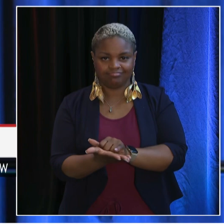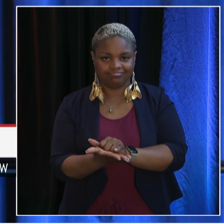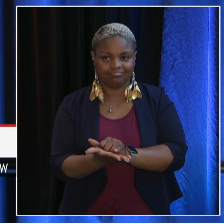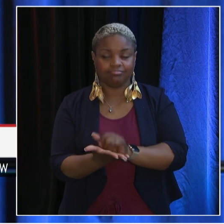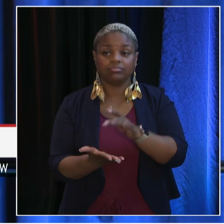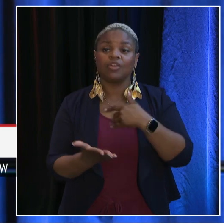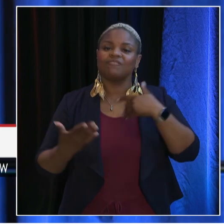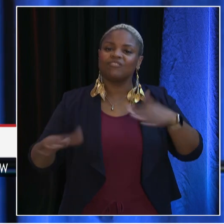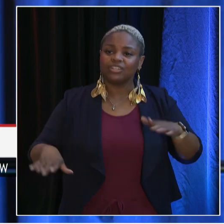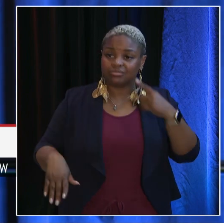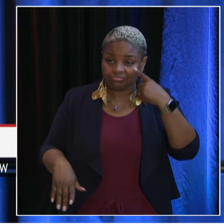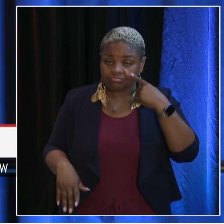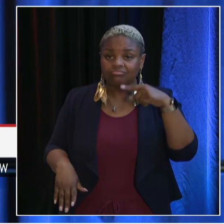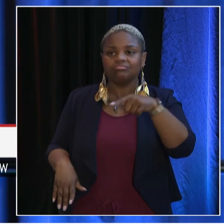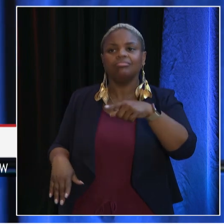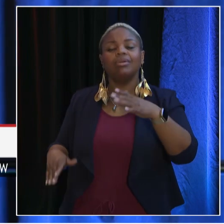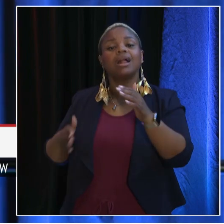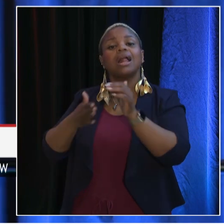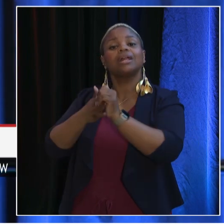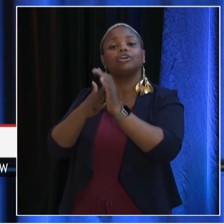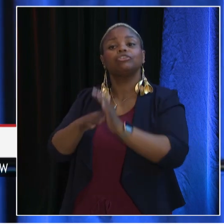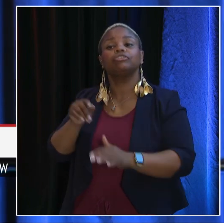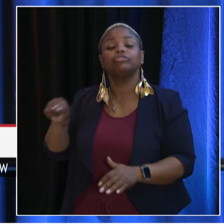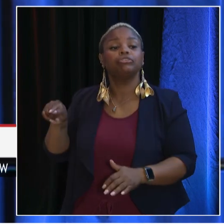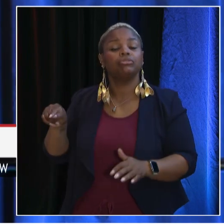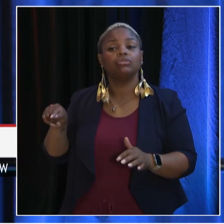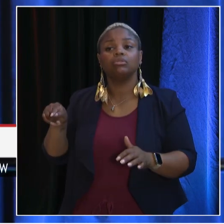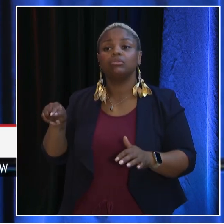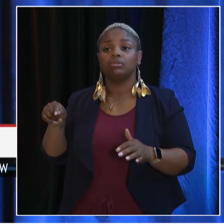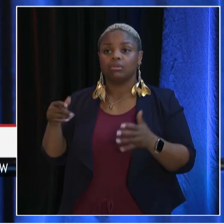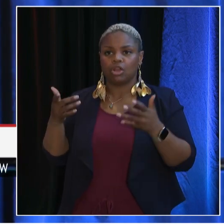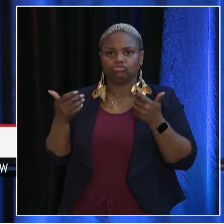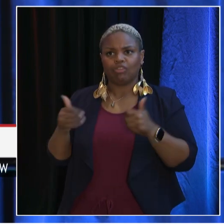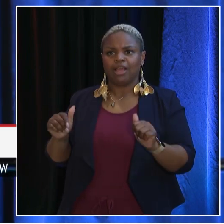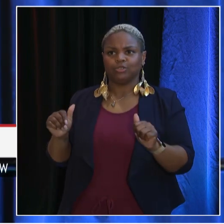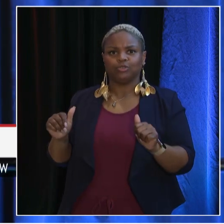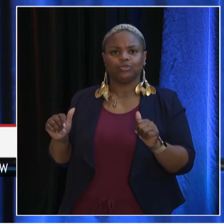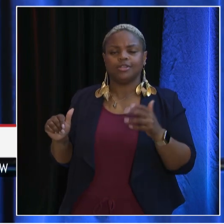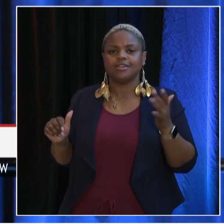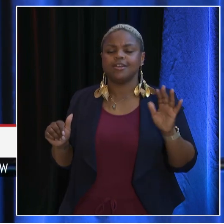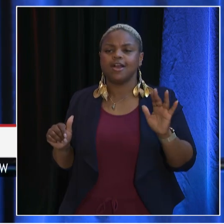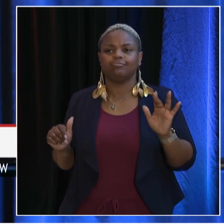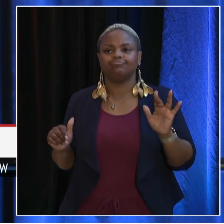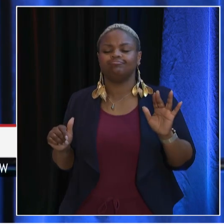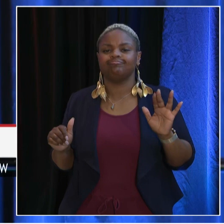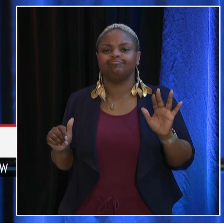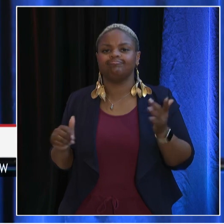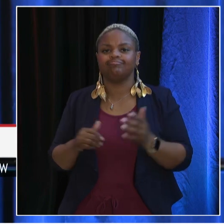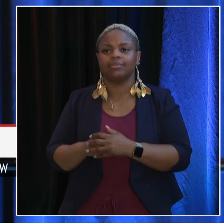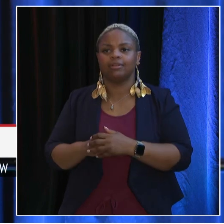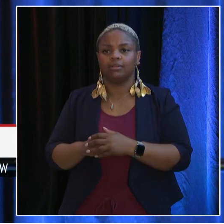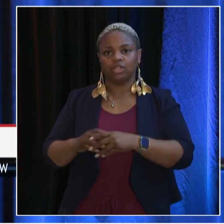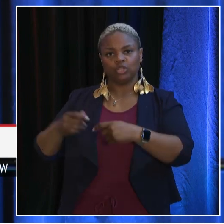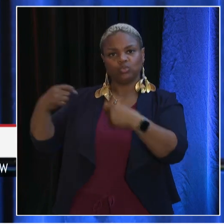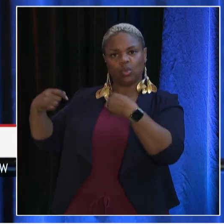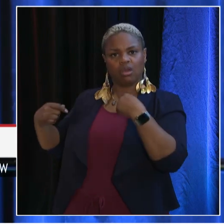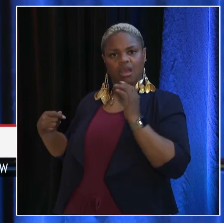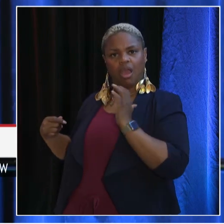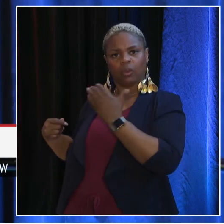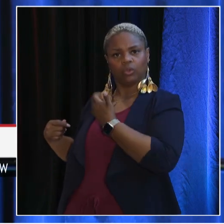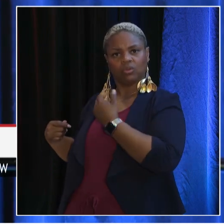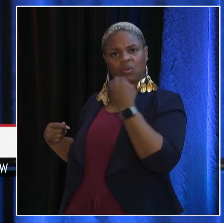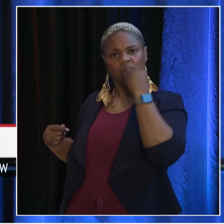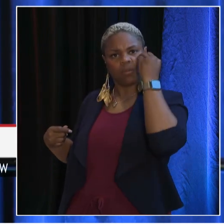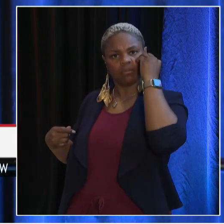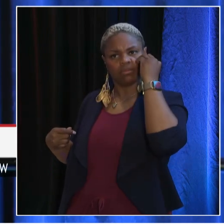leader try to really assault our home rule in ways that I don't